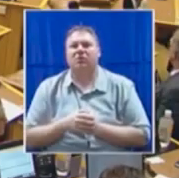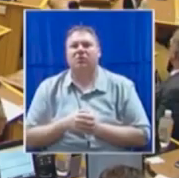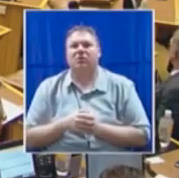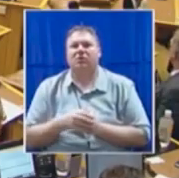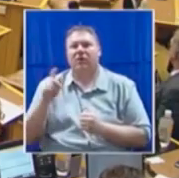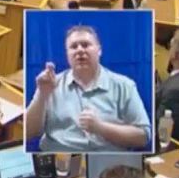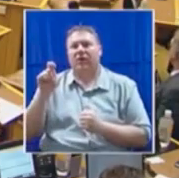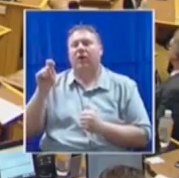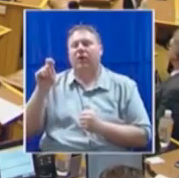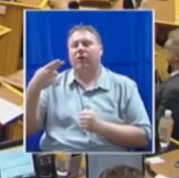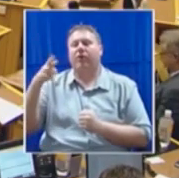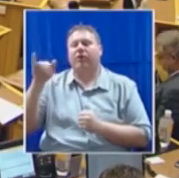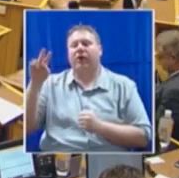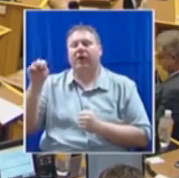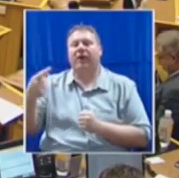Honorable Thring.